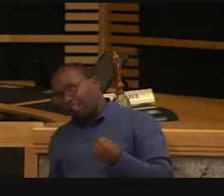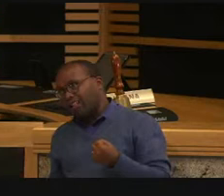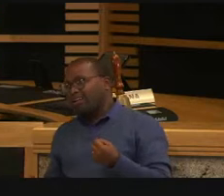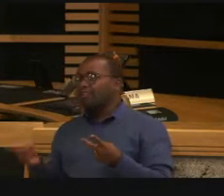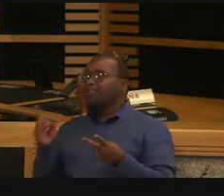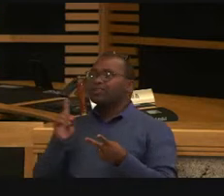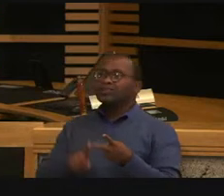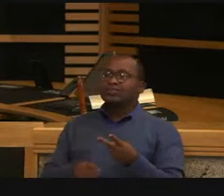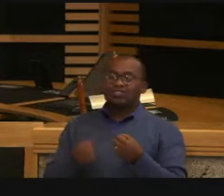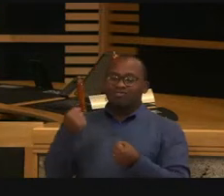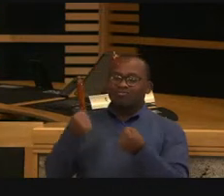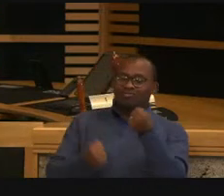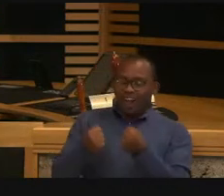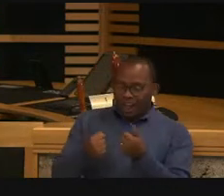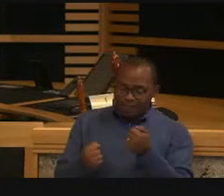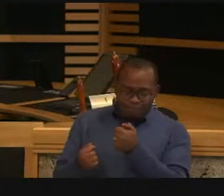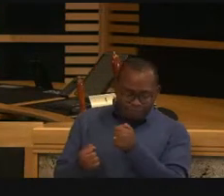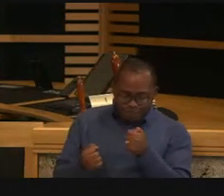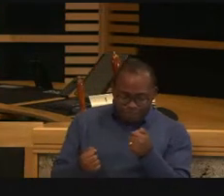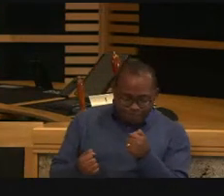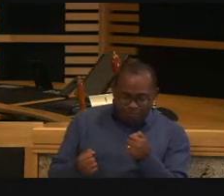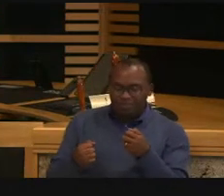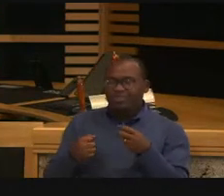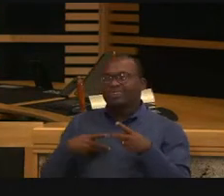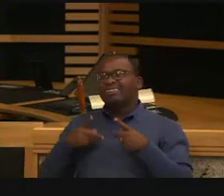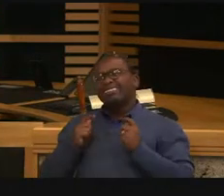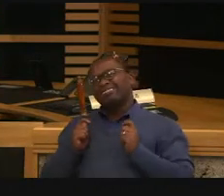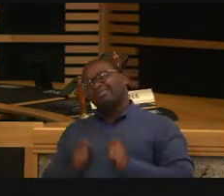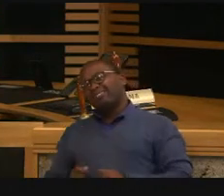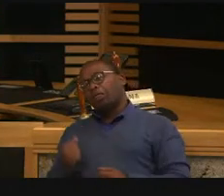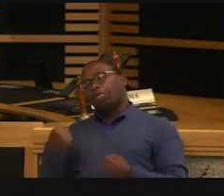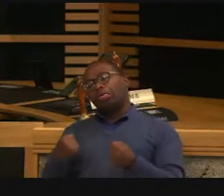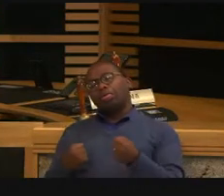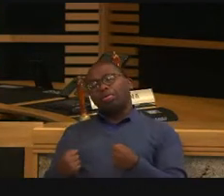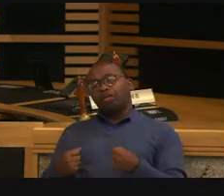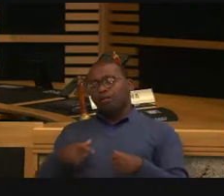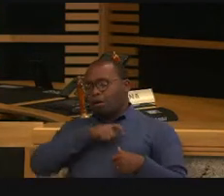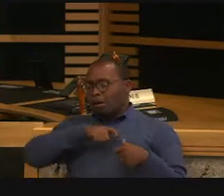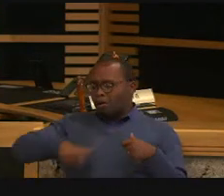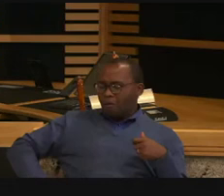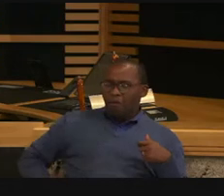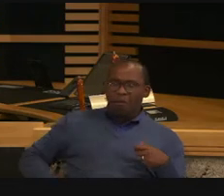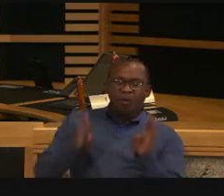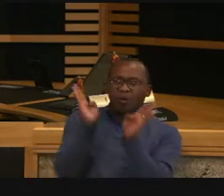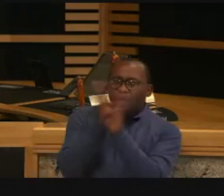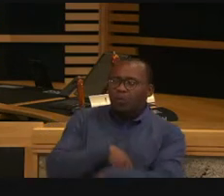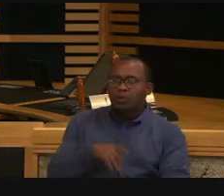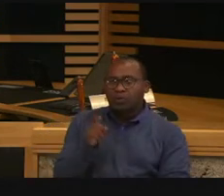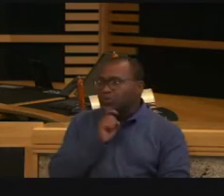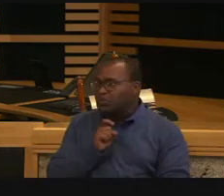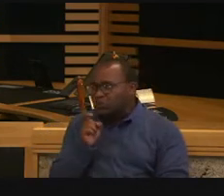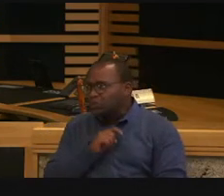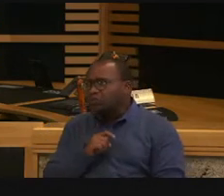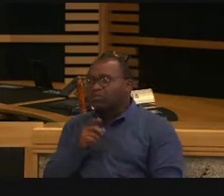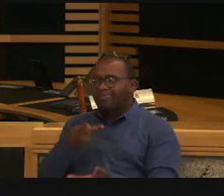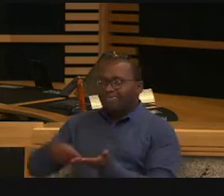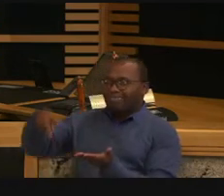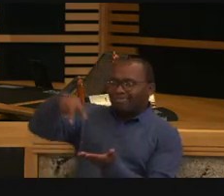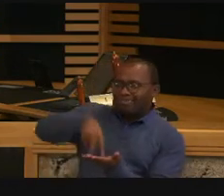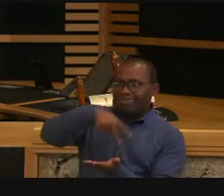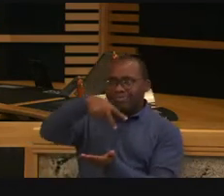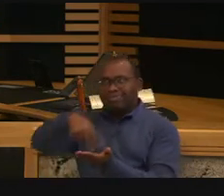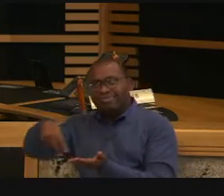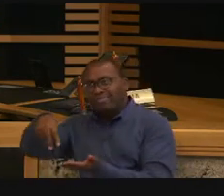walking, fatigue driving, overloading, seat belts not being utilized, jaywalking, distracted driving,